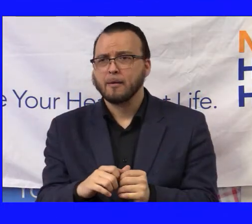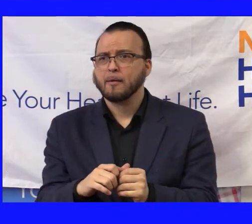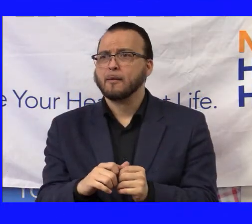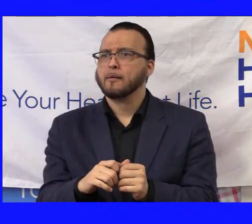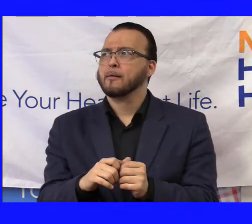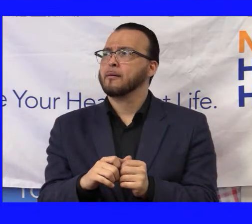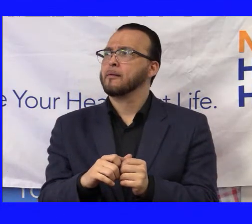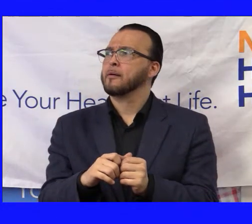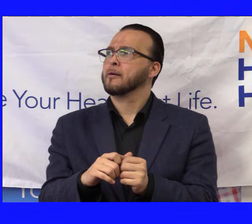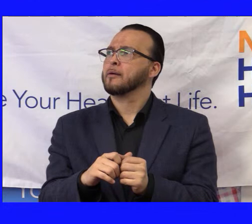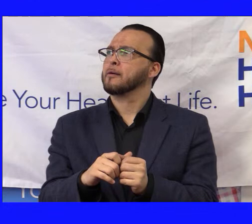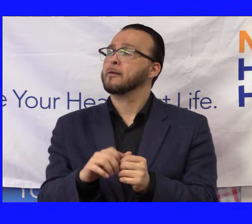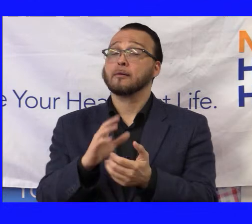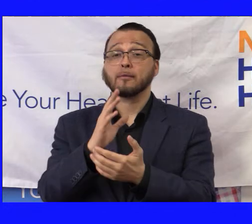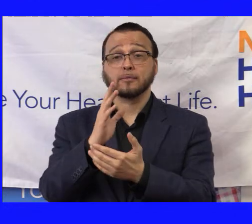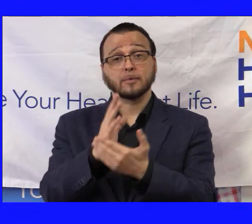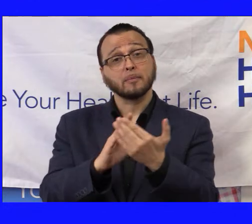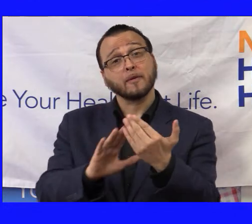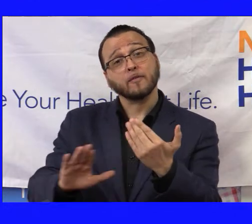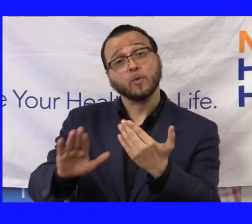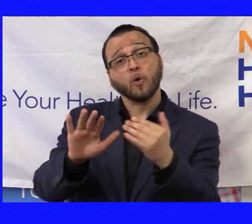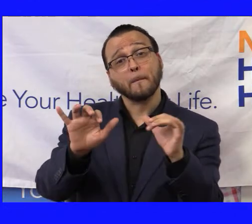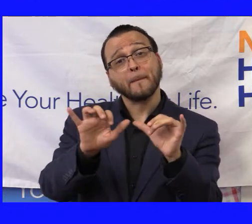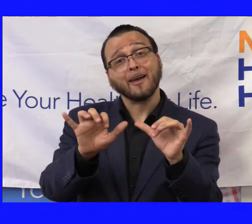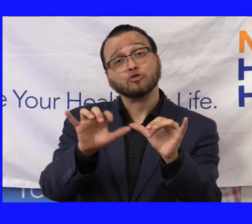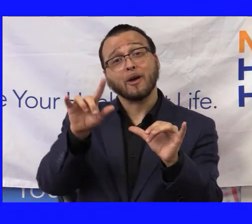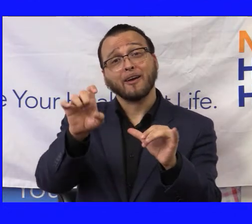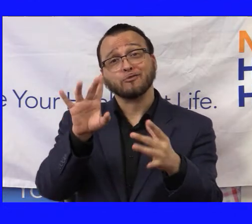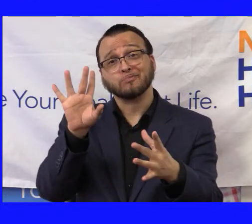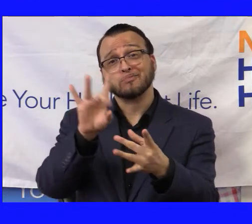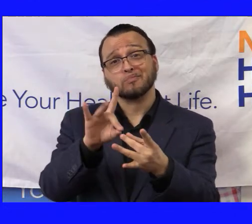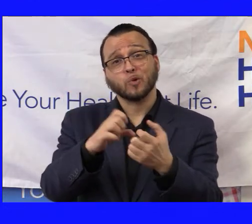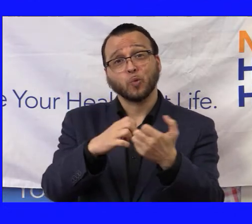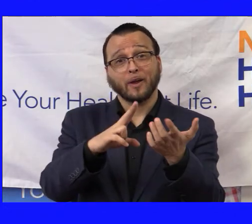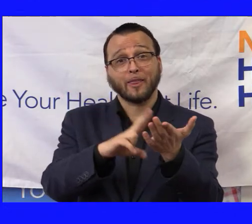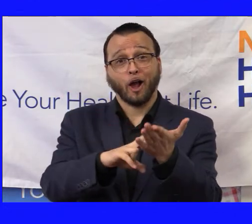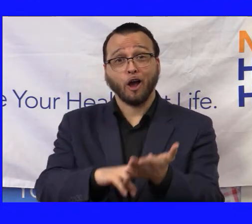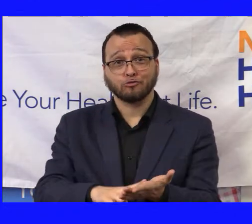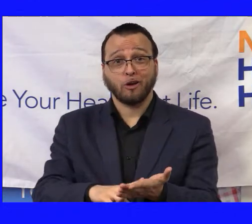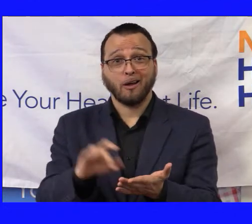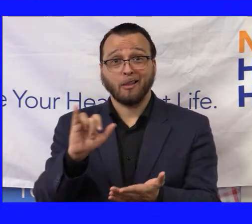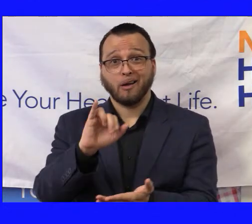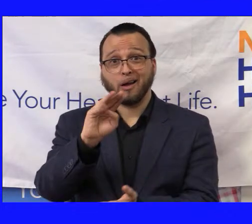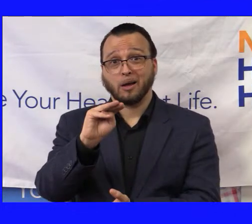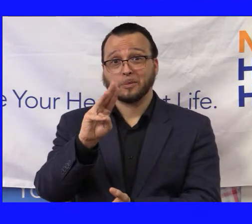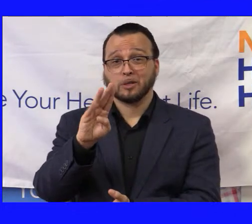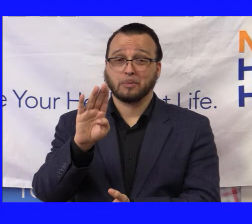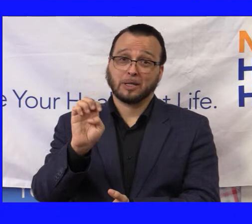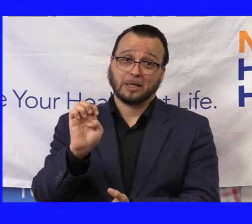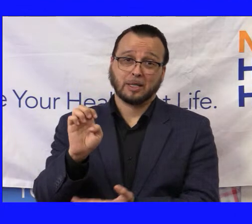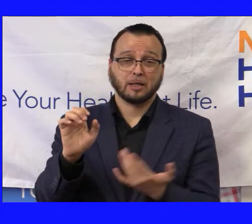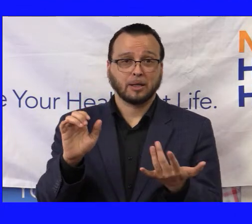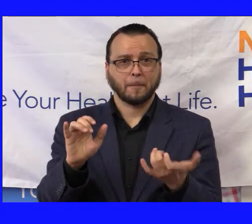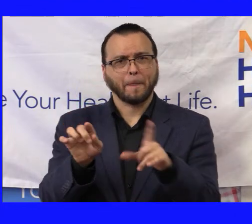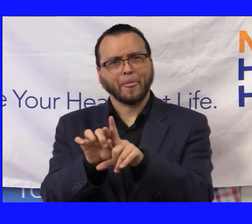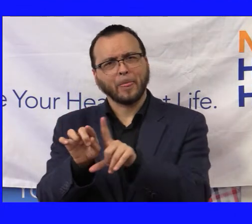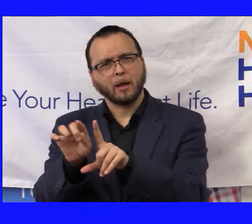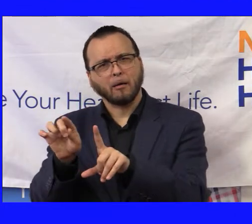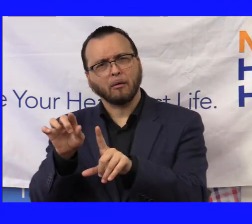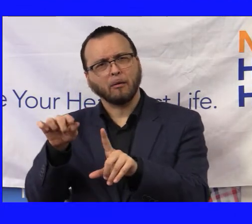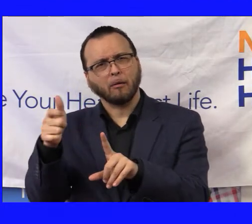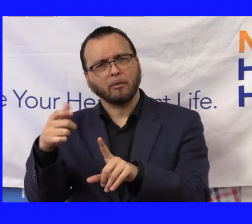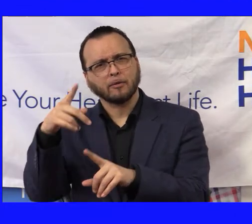metrics have to do both with the contracting, like MWBE, as well as the personnel demographics, as we